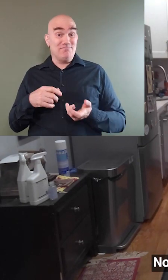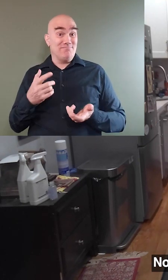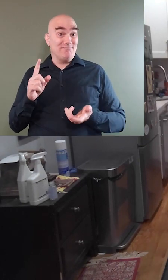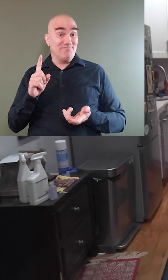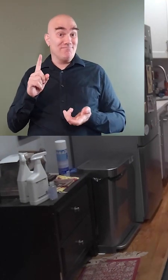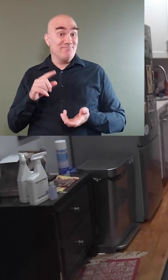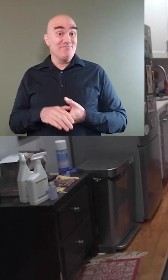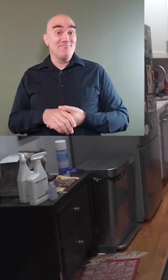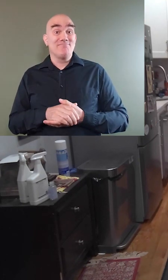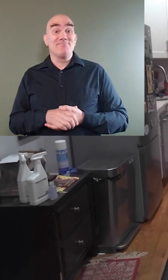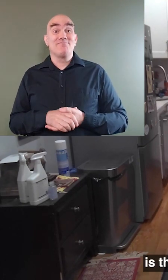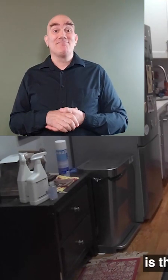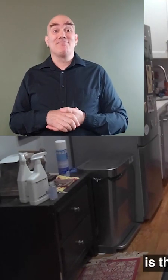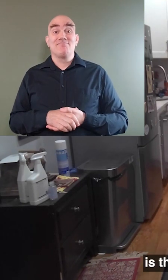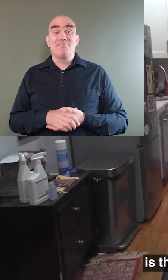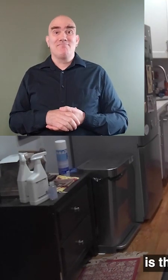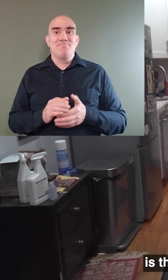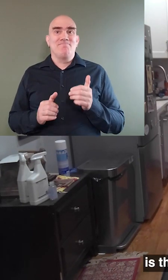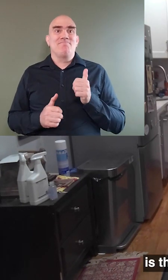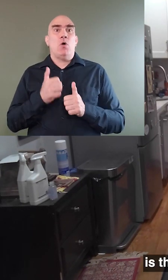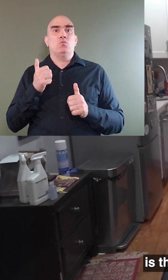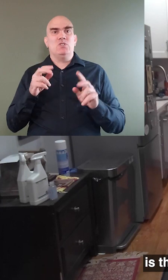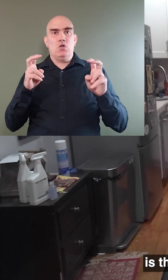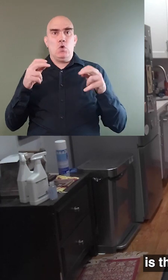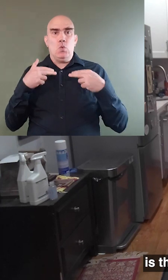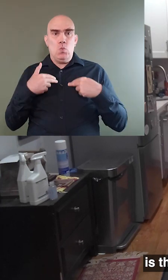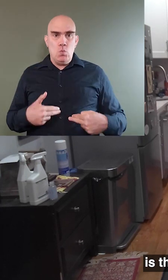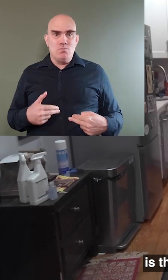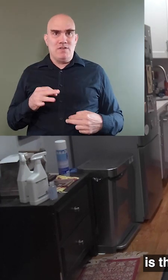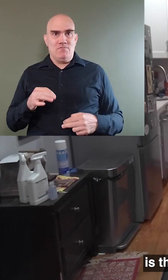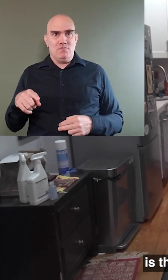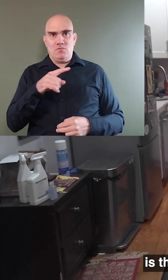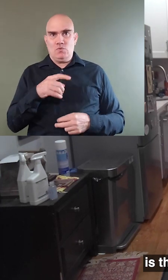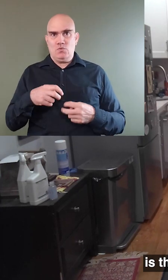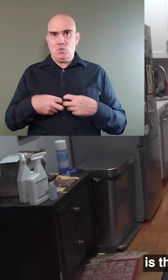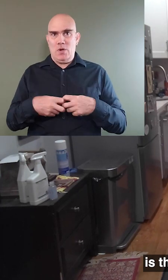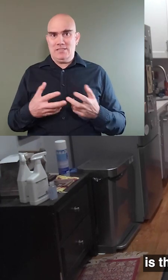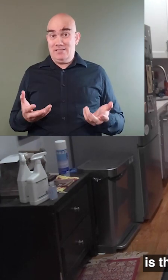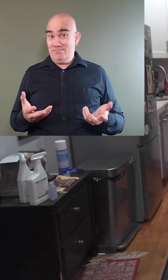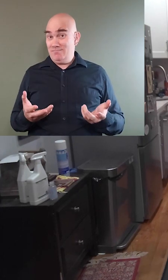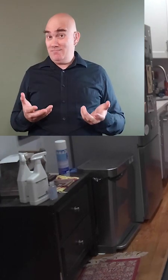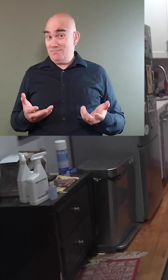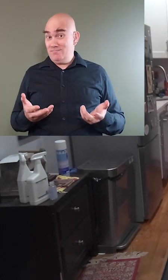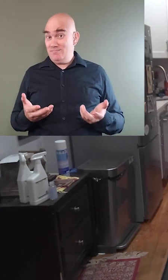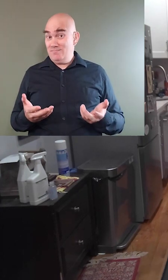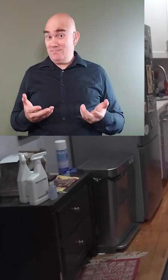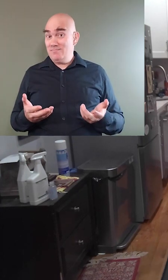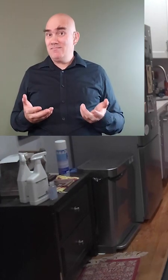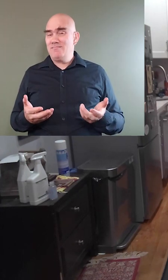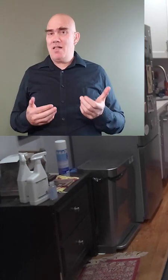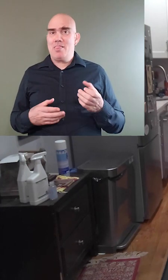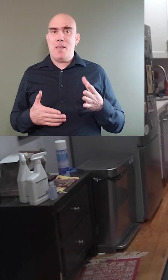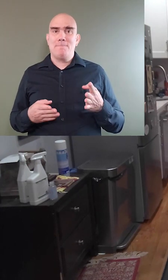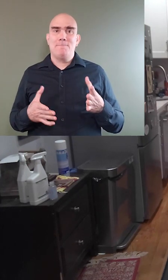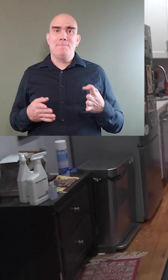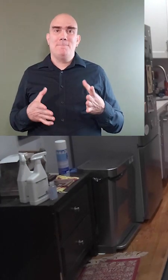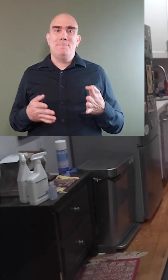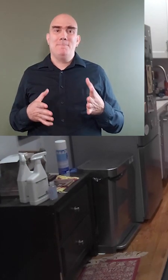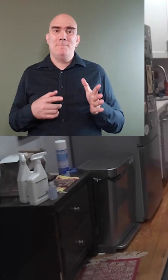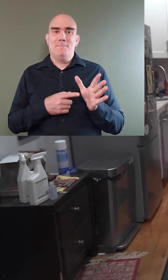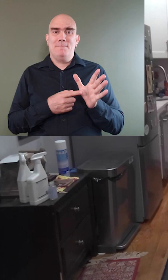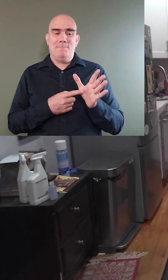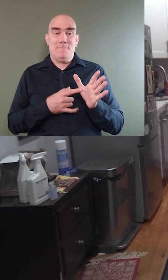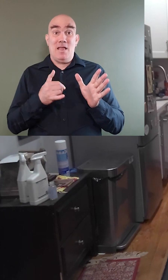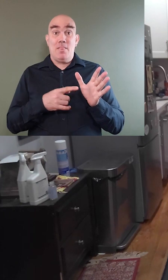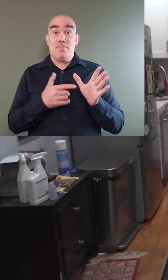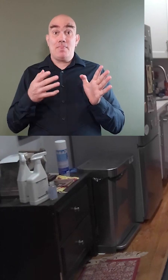joint is the most human of the joints. It's the thumb. Now,